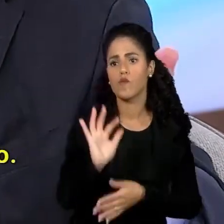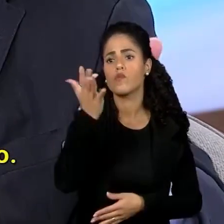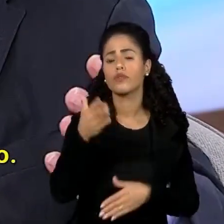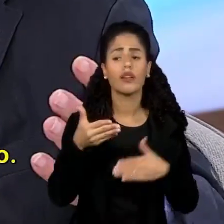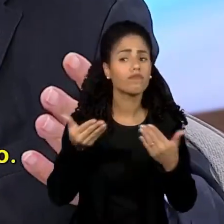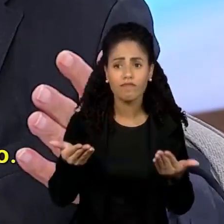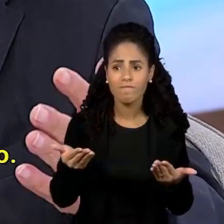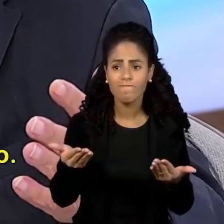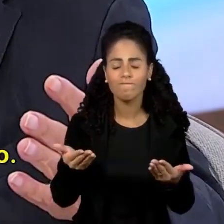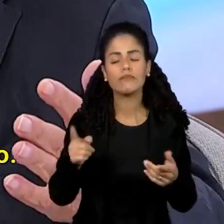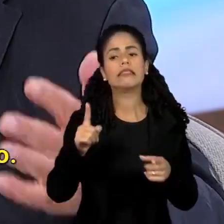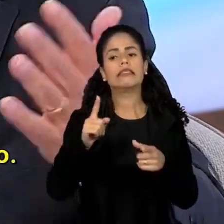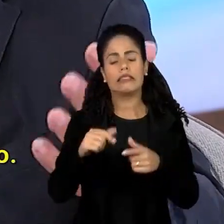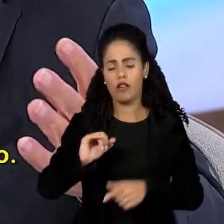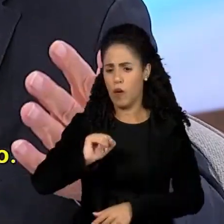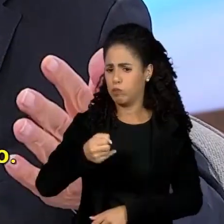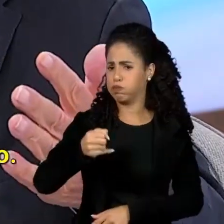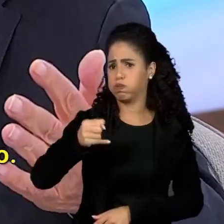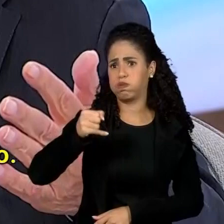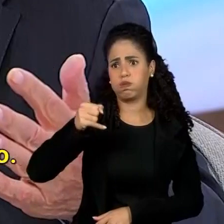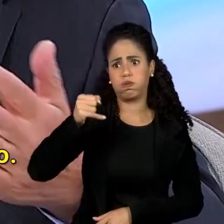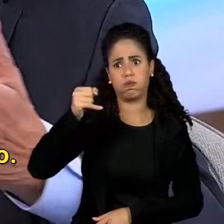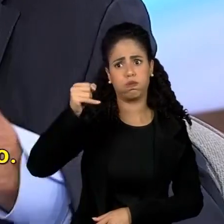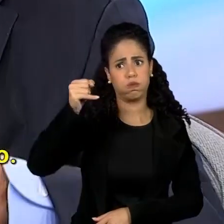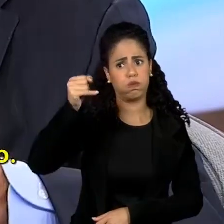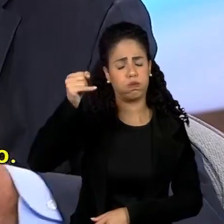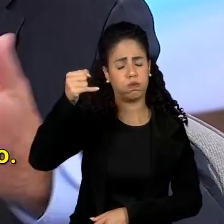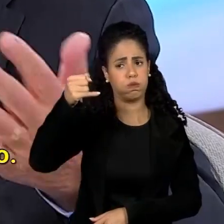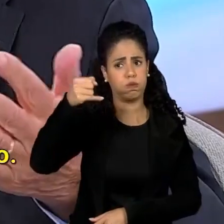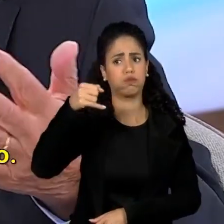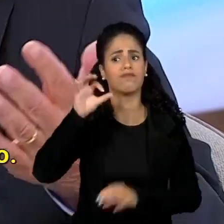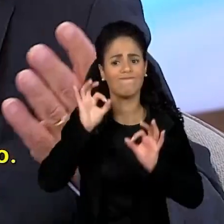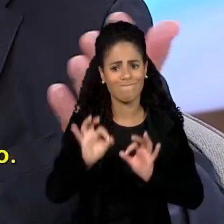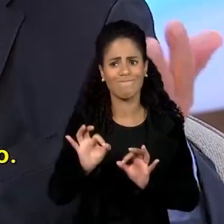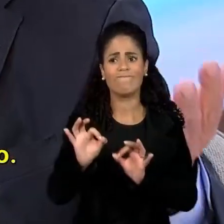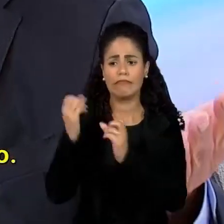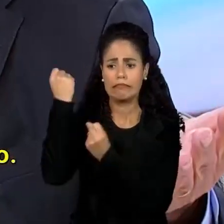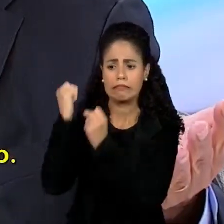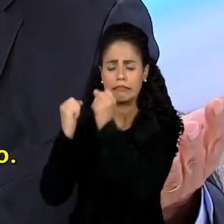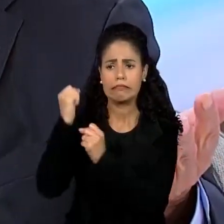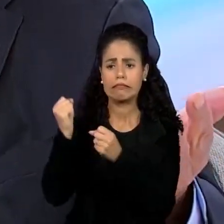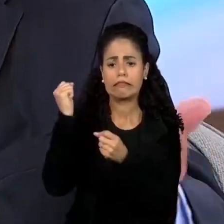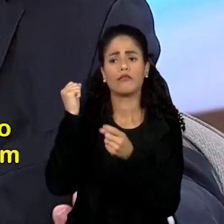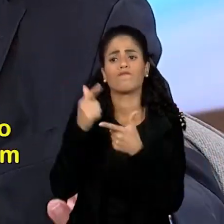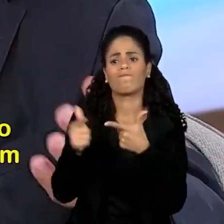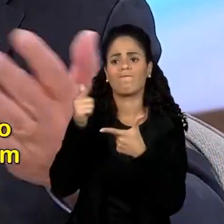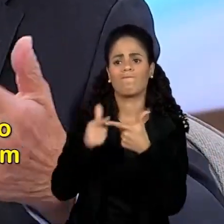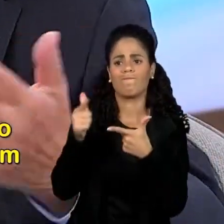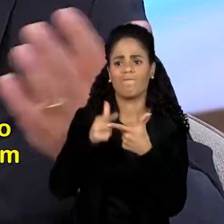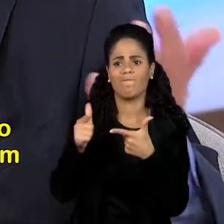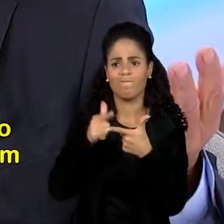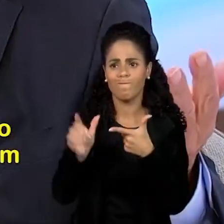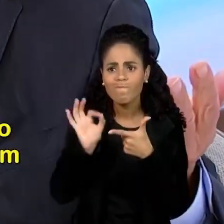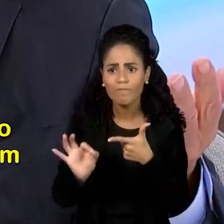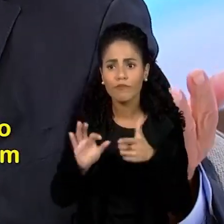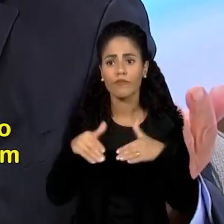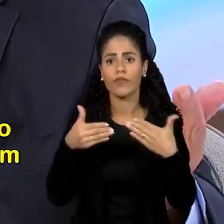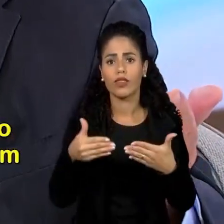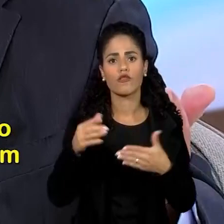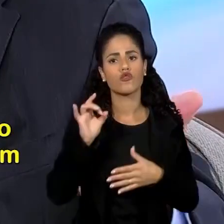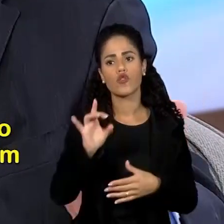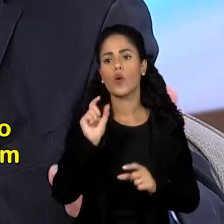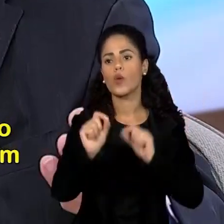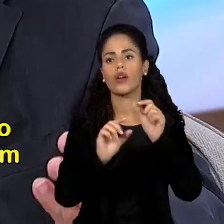it high interest rates that led to more chip production? No. It was just